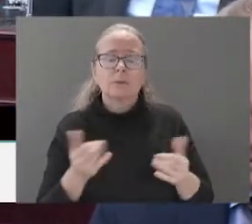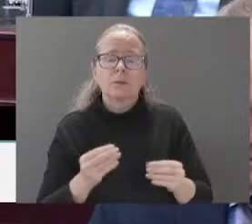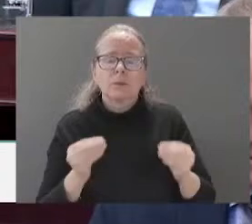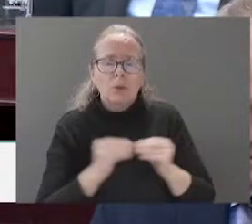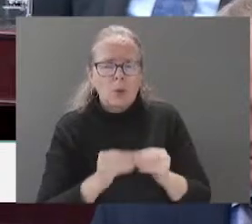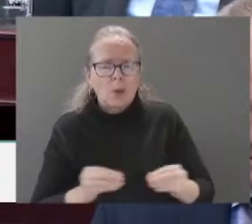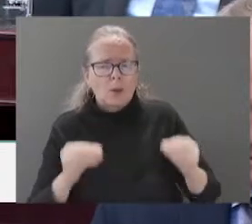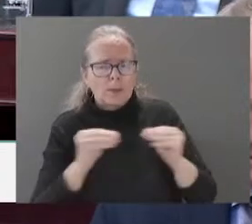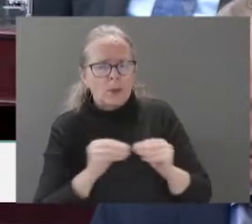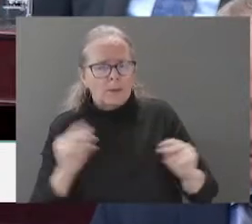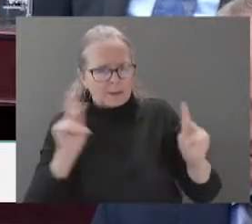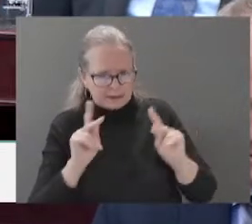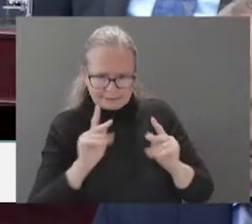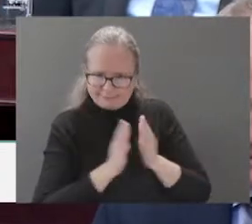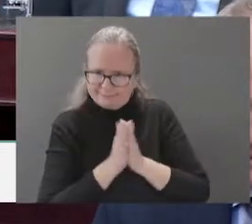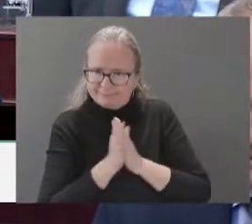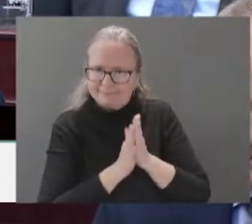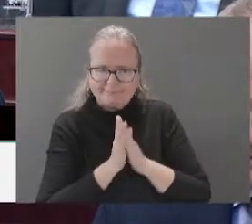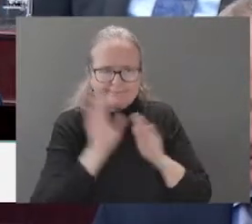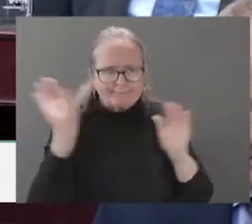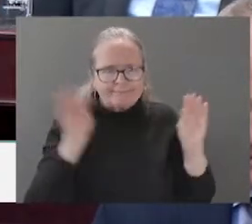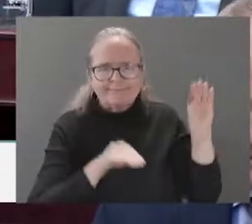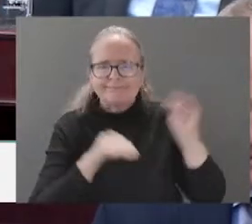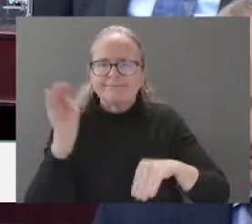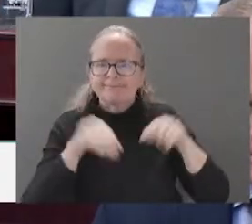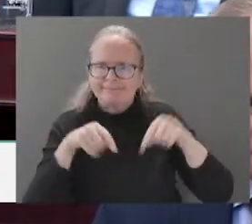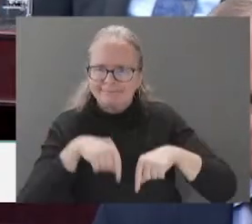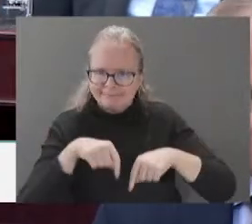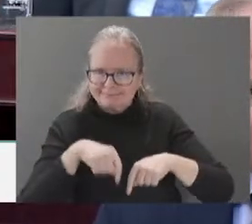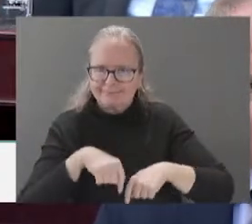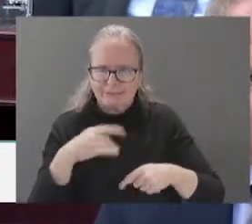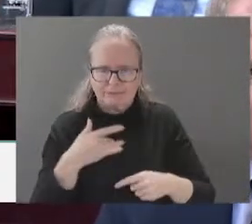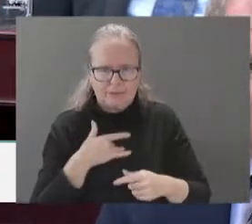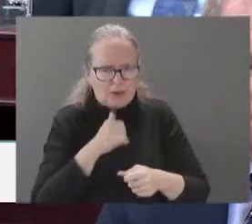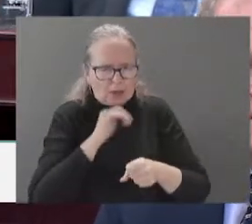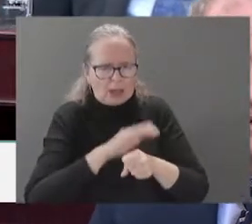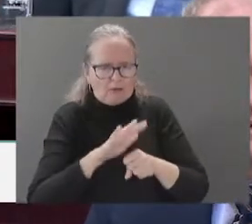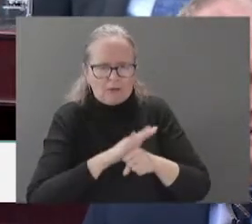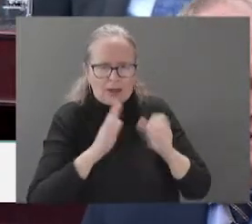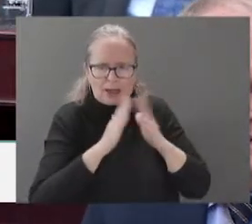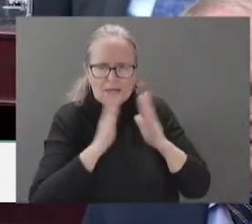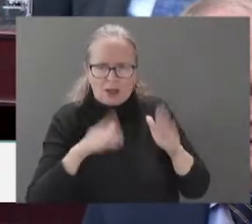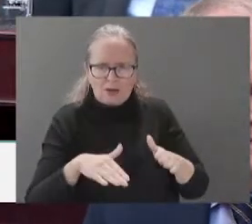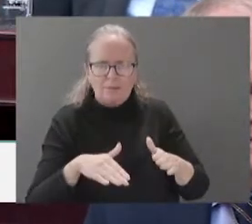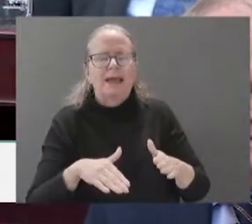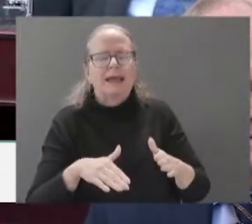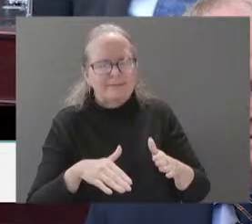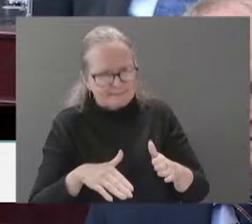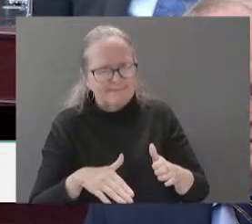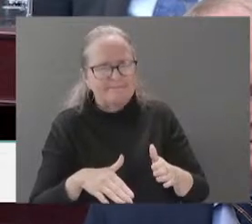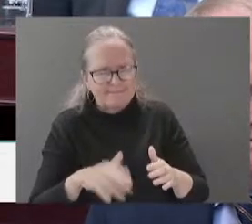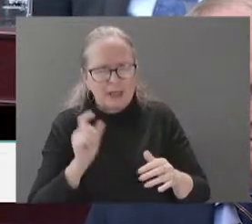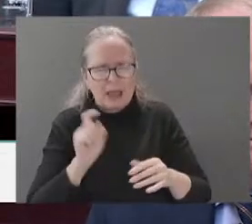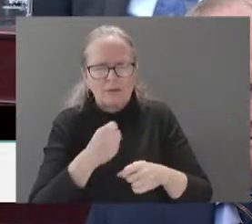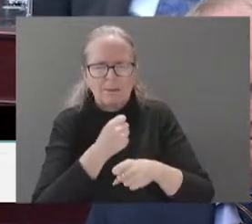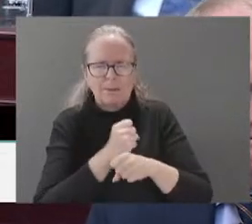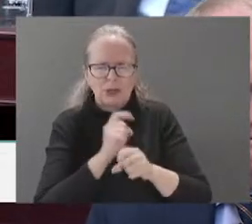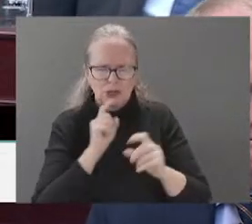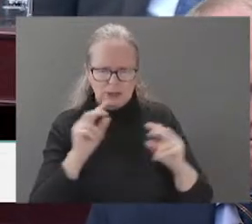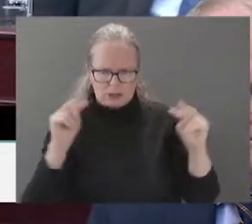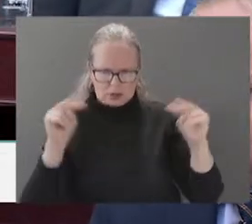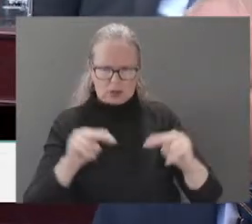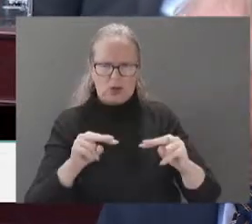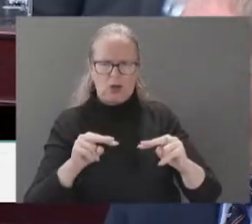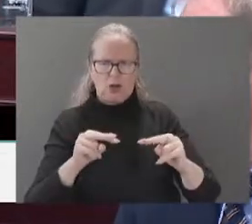allocations we receive from the federal government we must ensure that we meet many labor priorities across multiple sectors within our limited